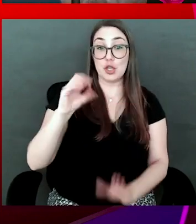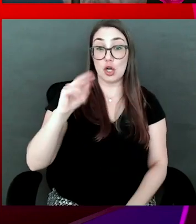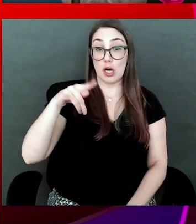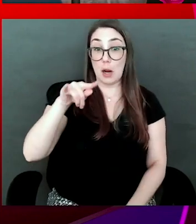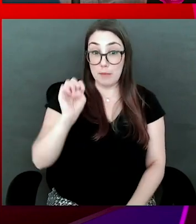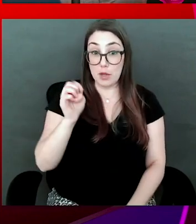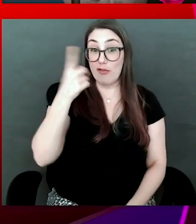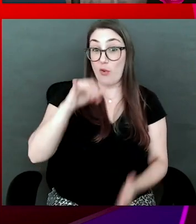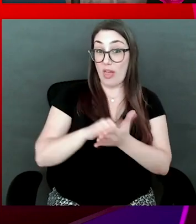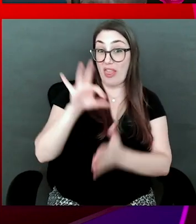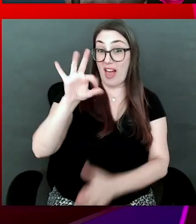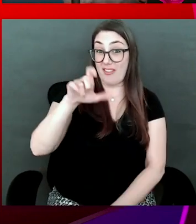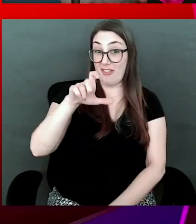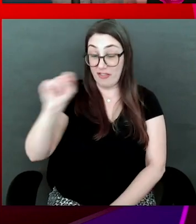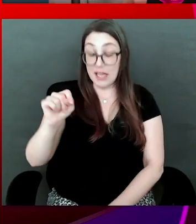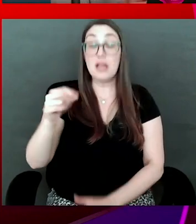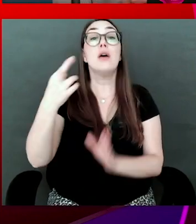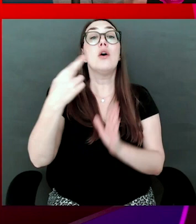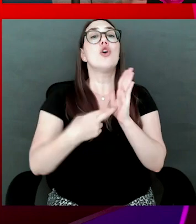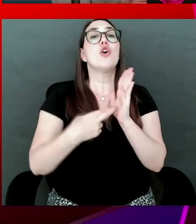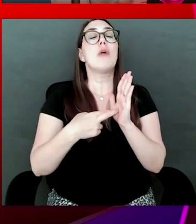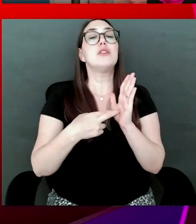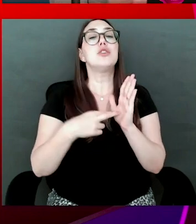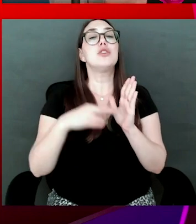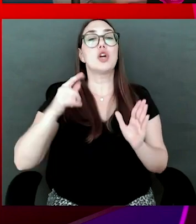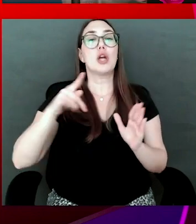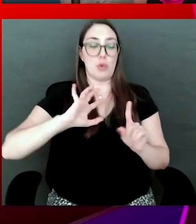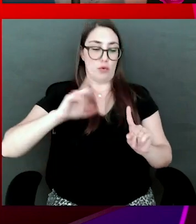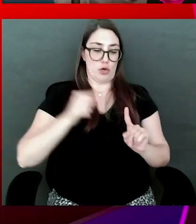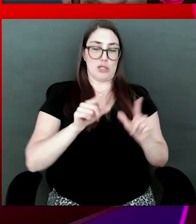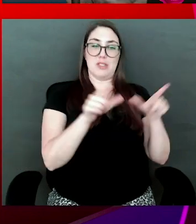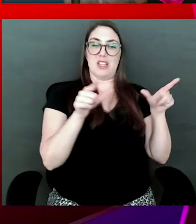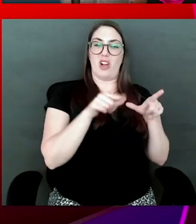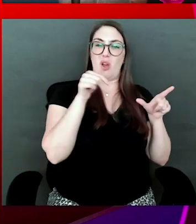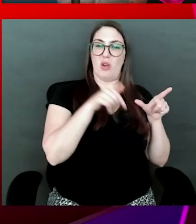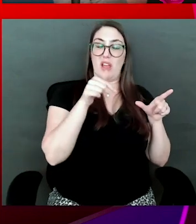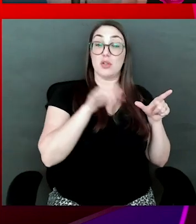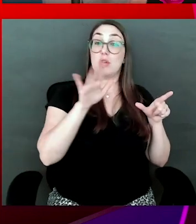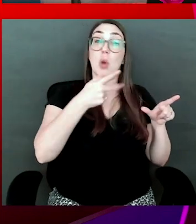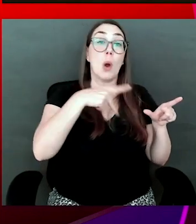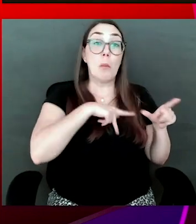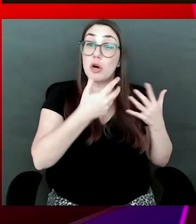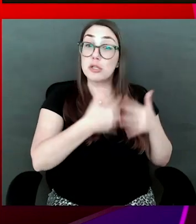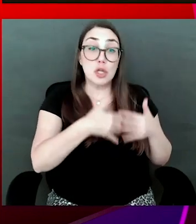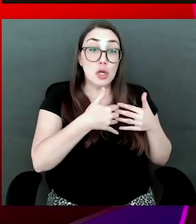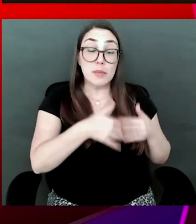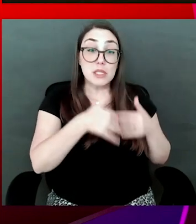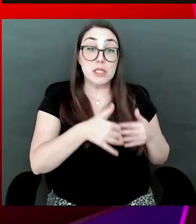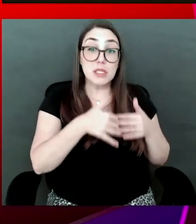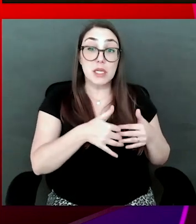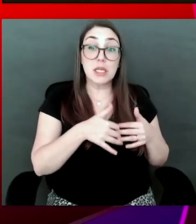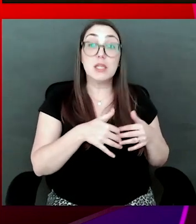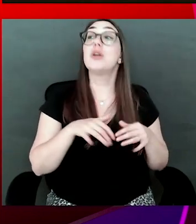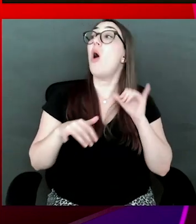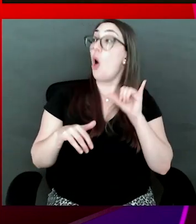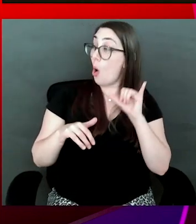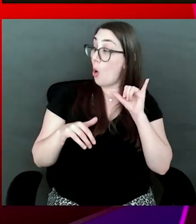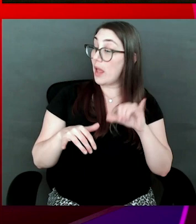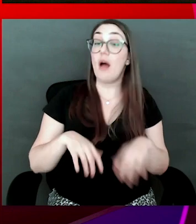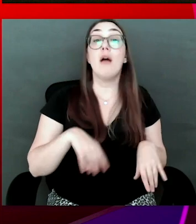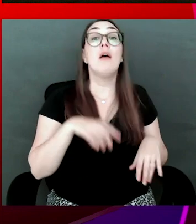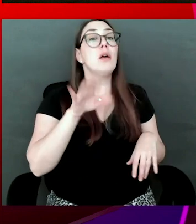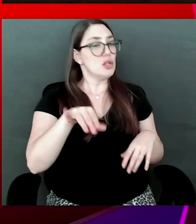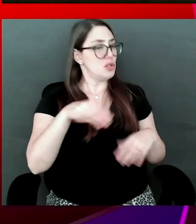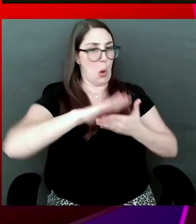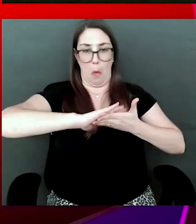fleet, we register compute for a specific location. So this would be your like virtual machine running in a data center, right before, and it could be your laptop. So